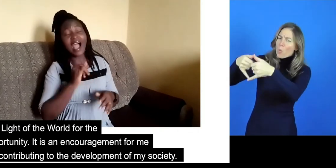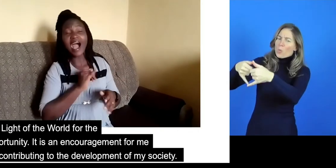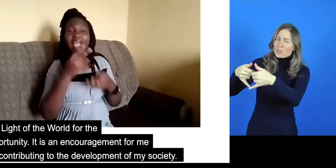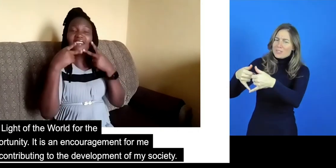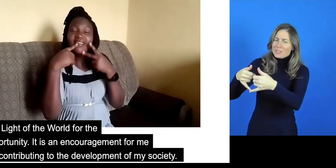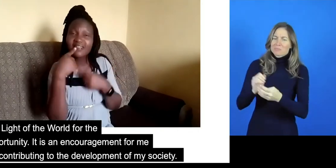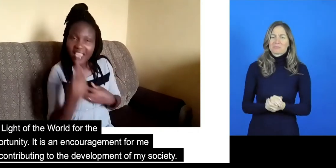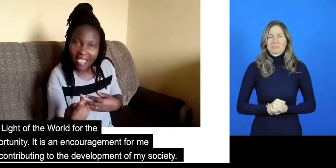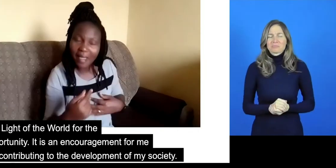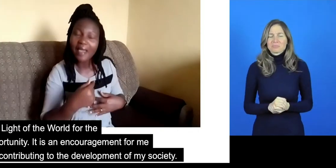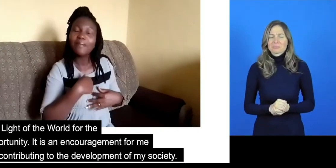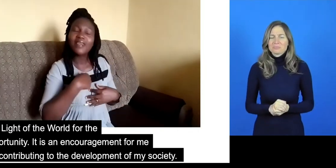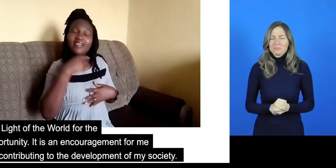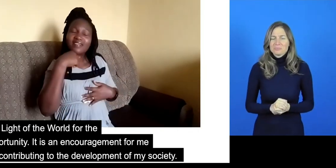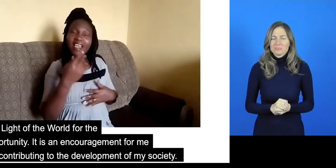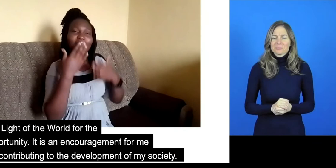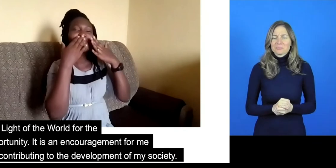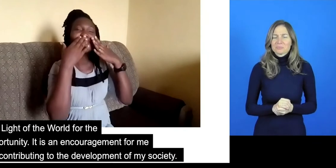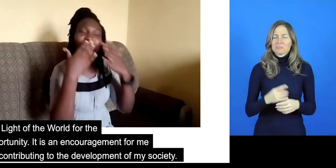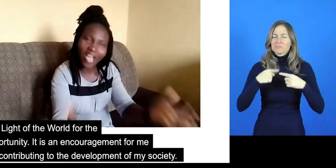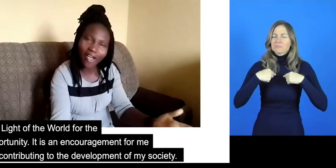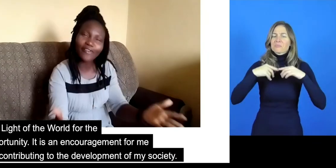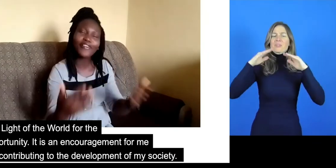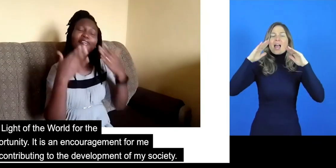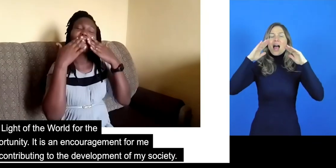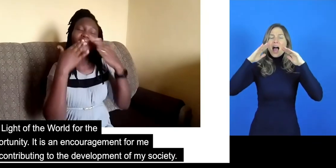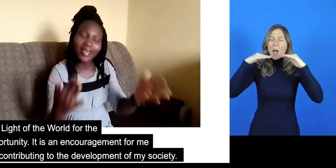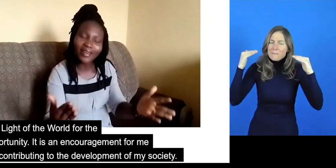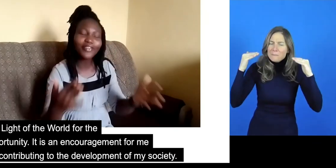and I say